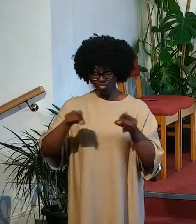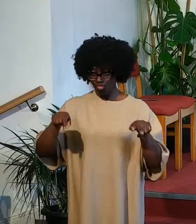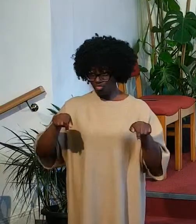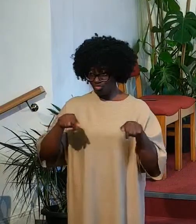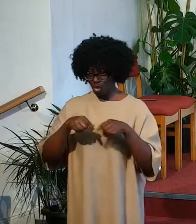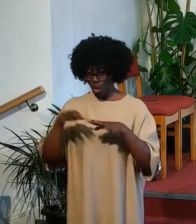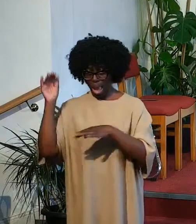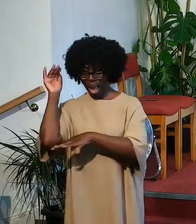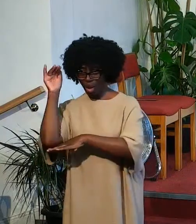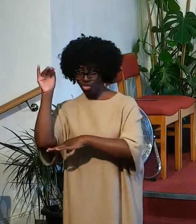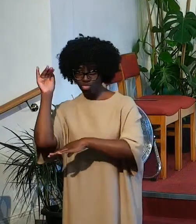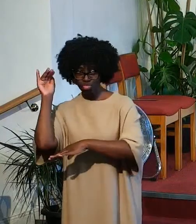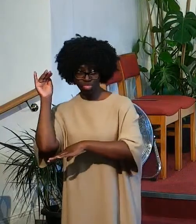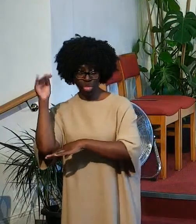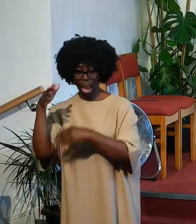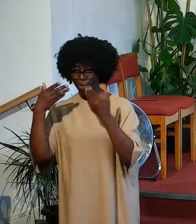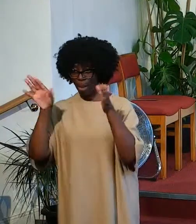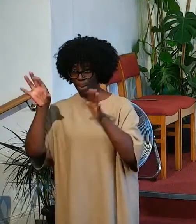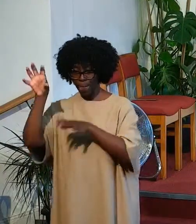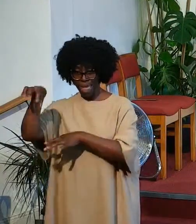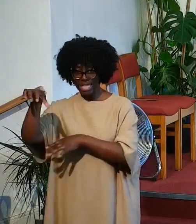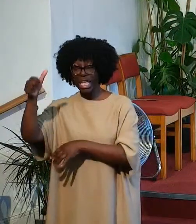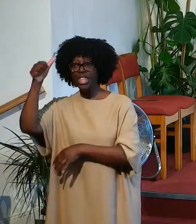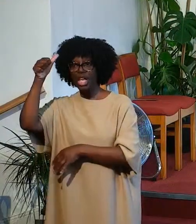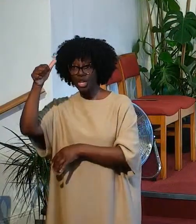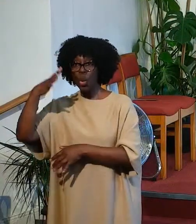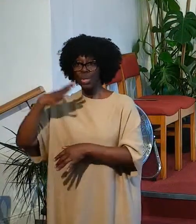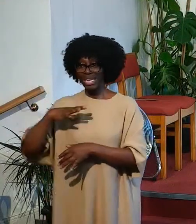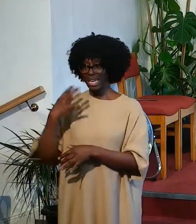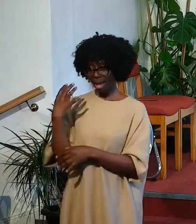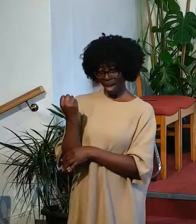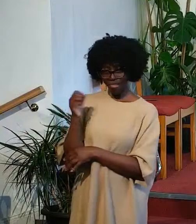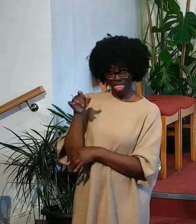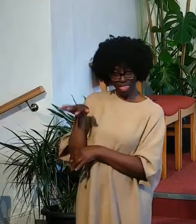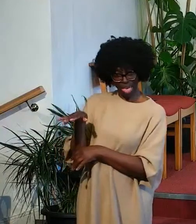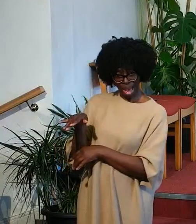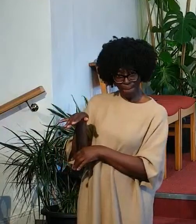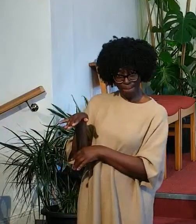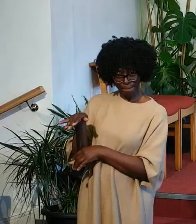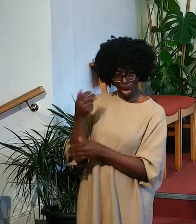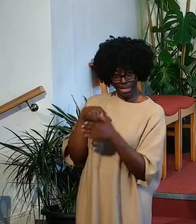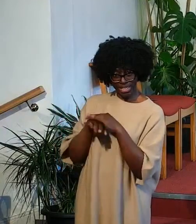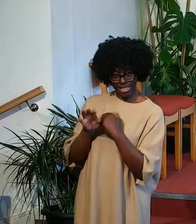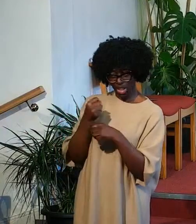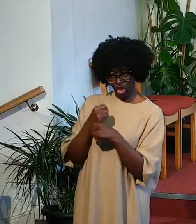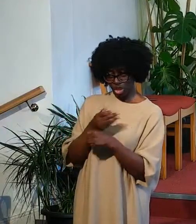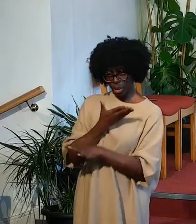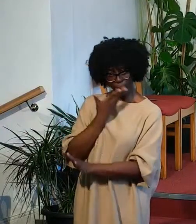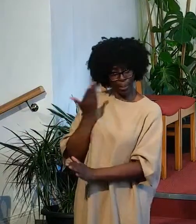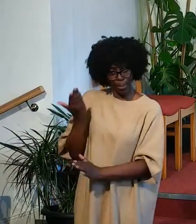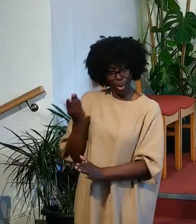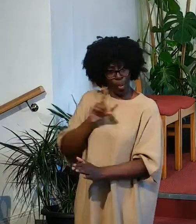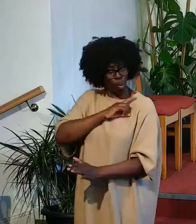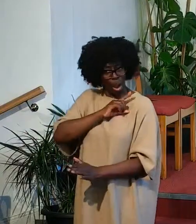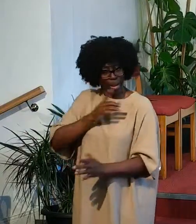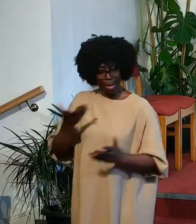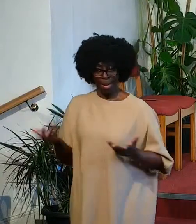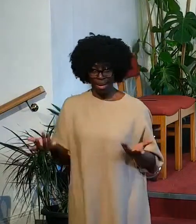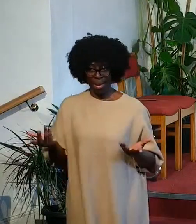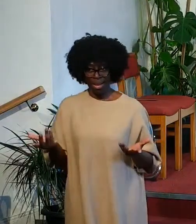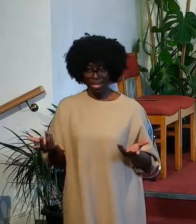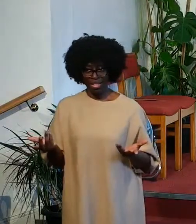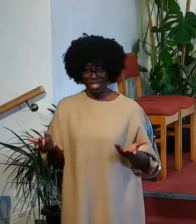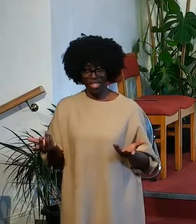it and people will come. Wilson is a church that does a lot for the community, and this is a way that we can access to